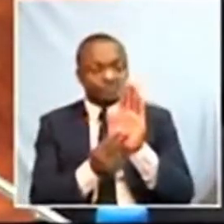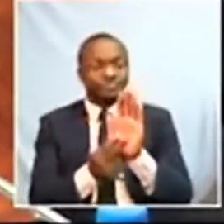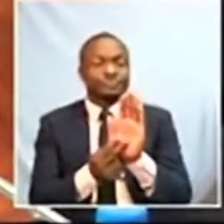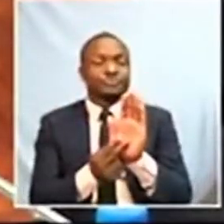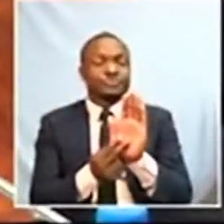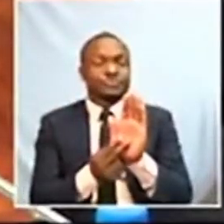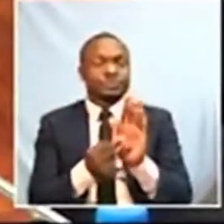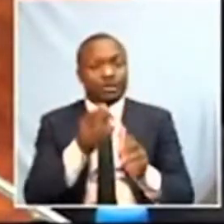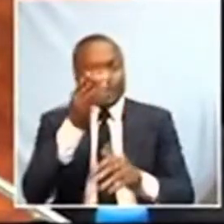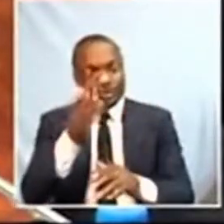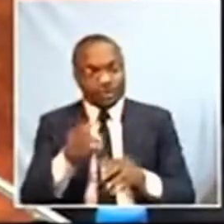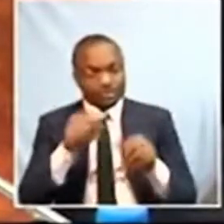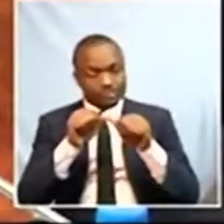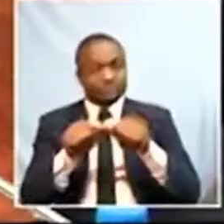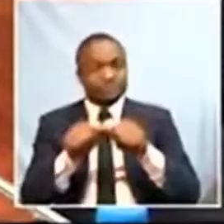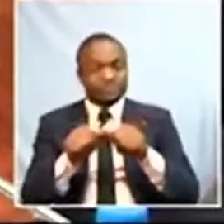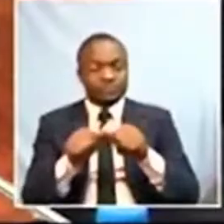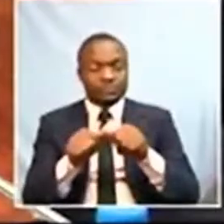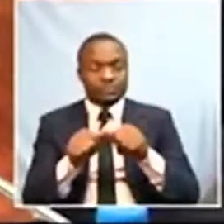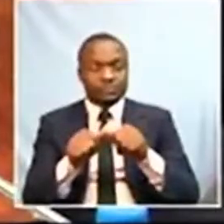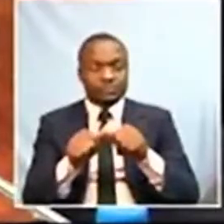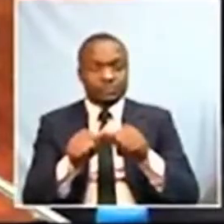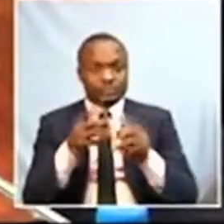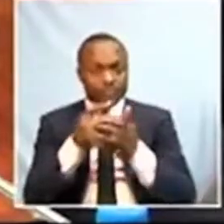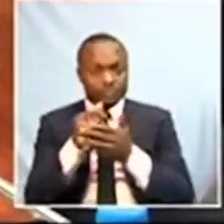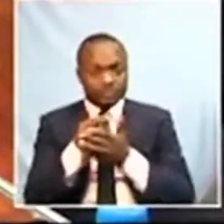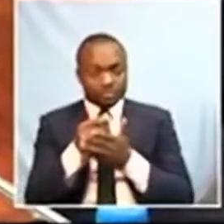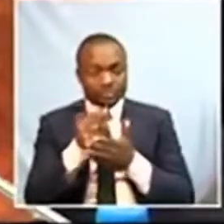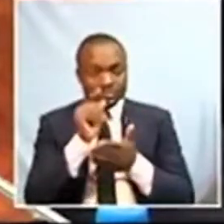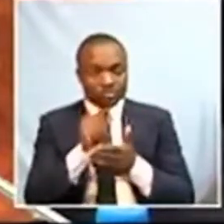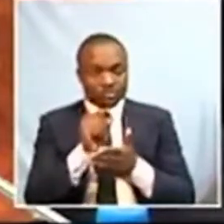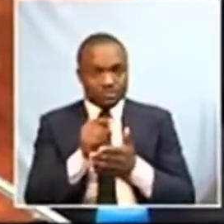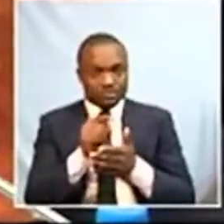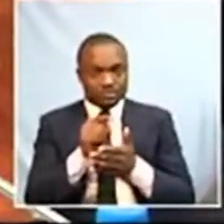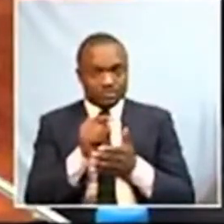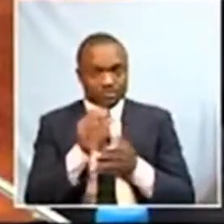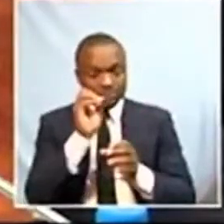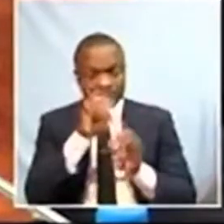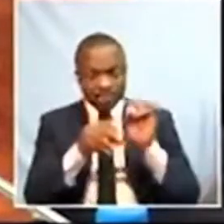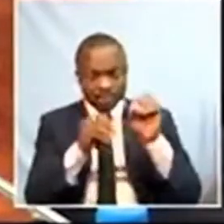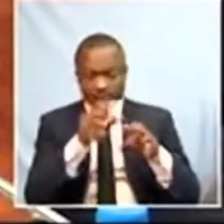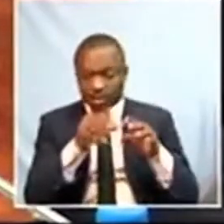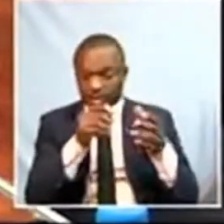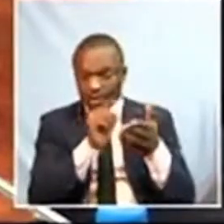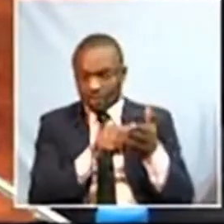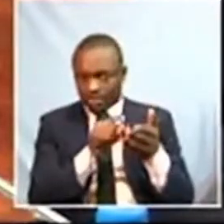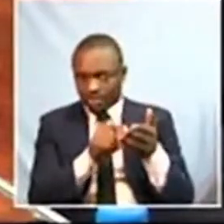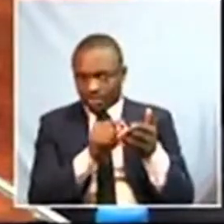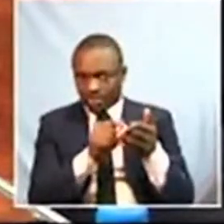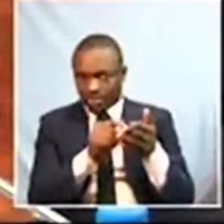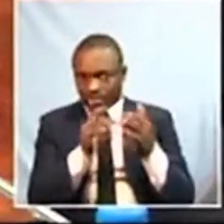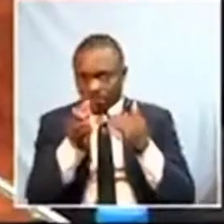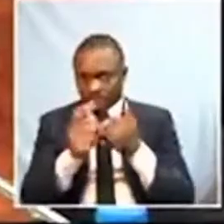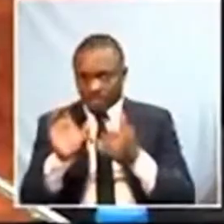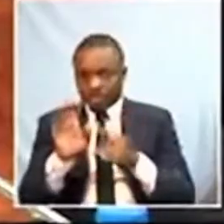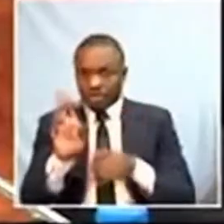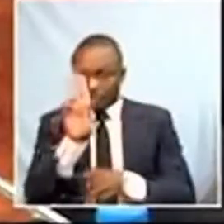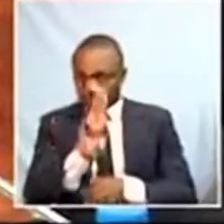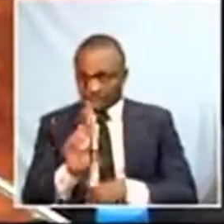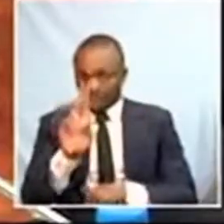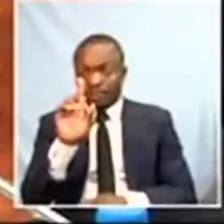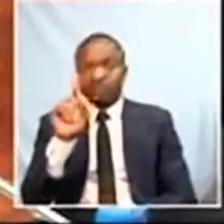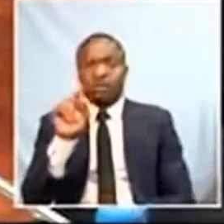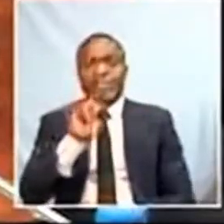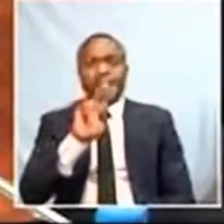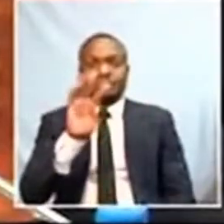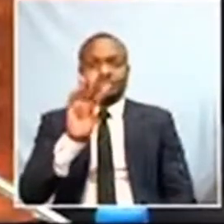there were still residual funds from the consolidated administrative component, which were ultimately utilized in